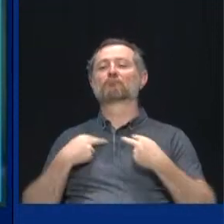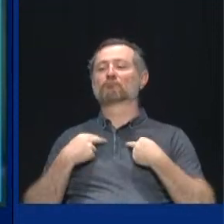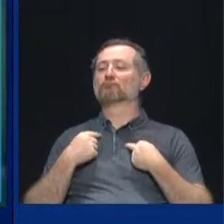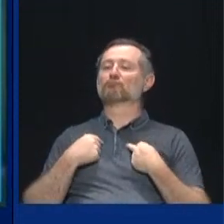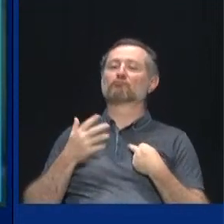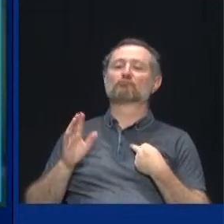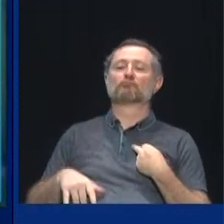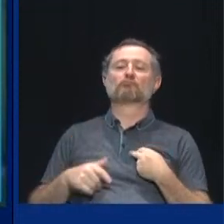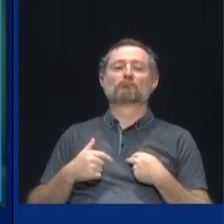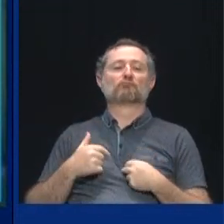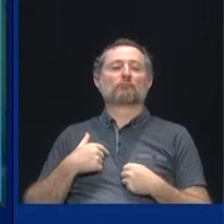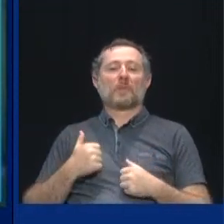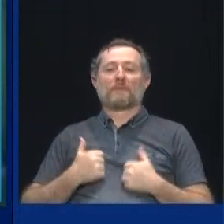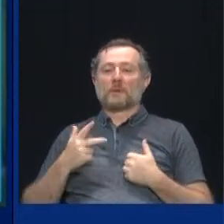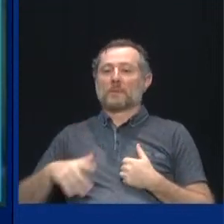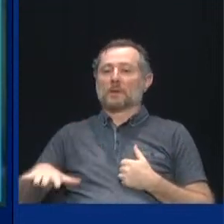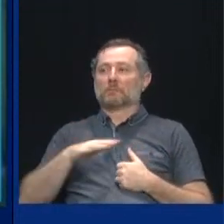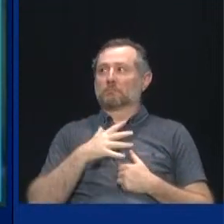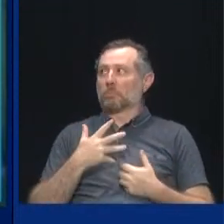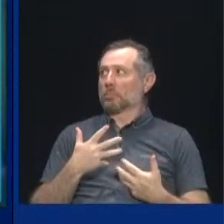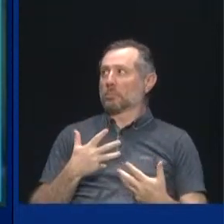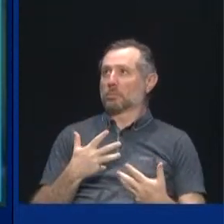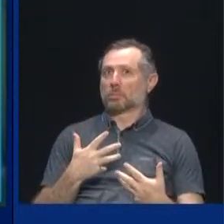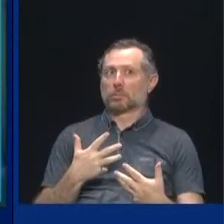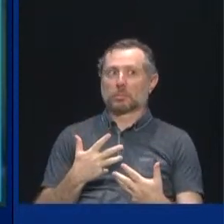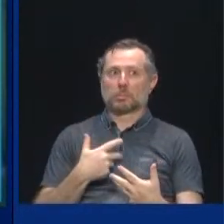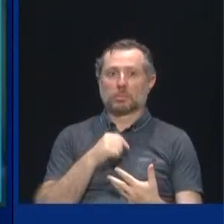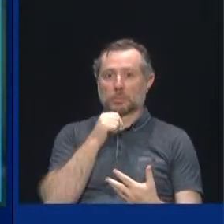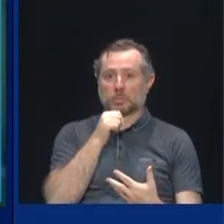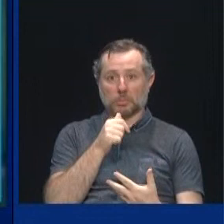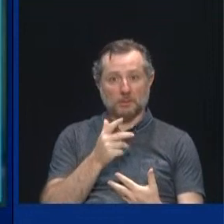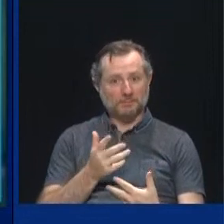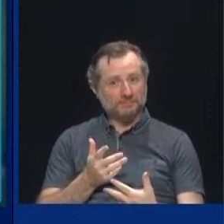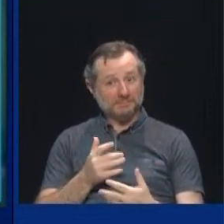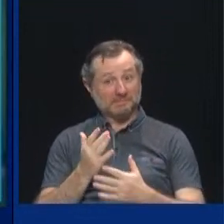Some states took the course of denial.